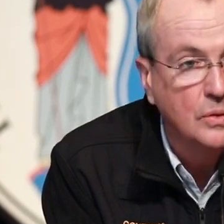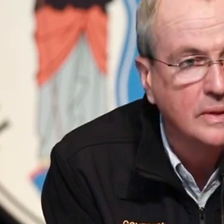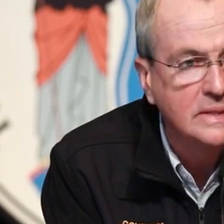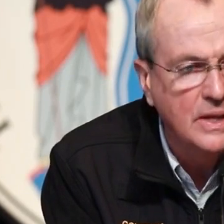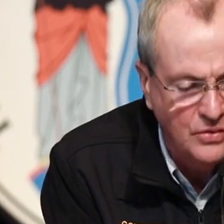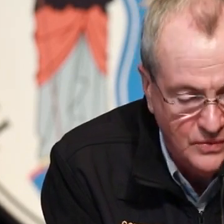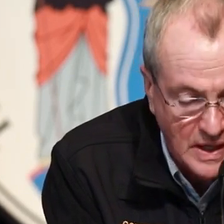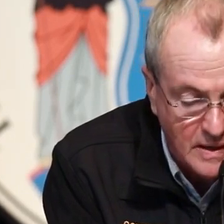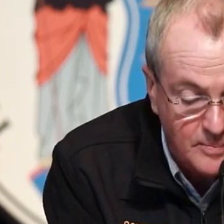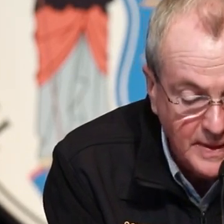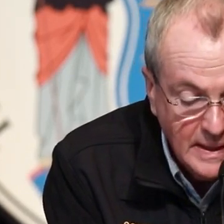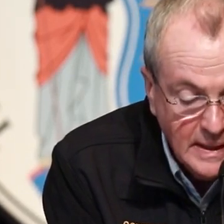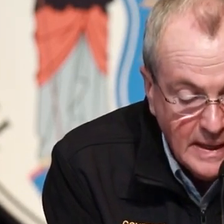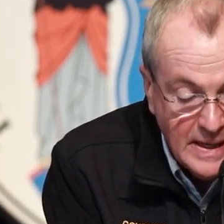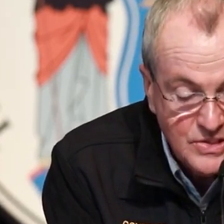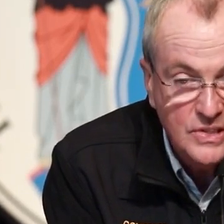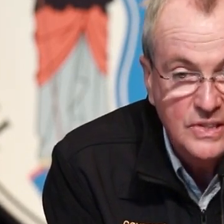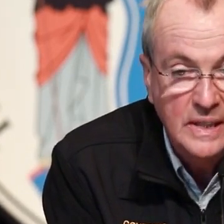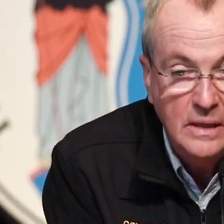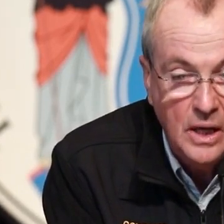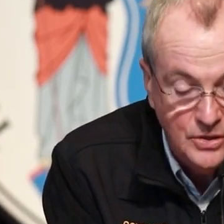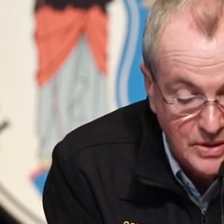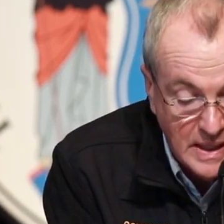critical or intensive care, and